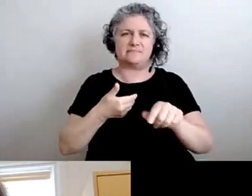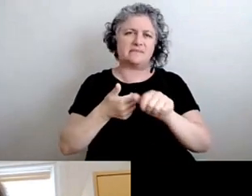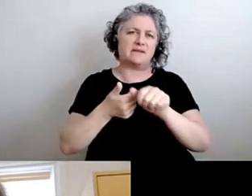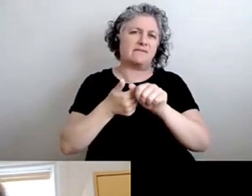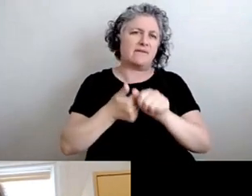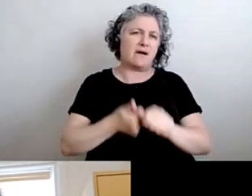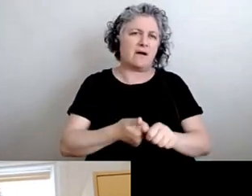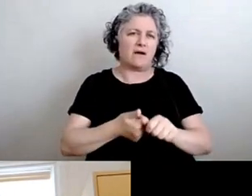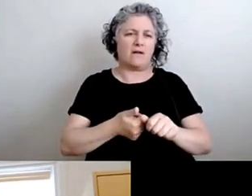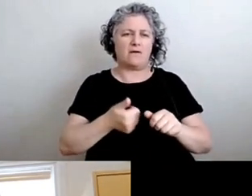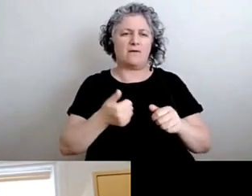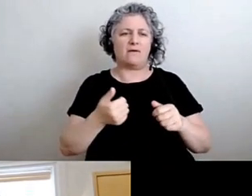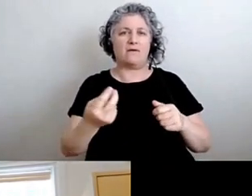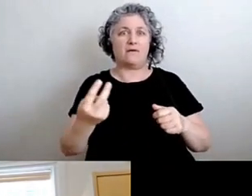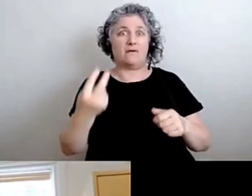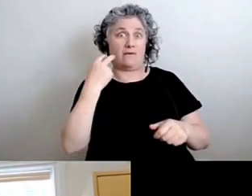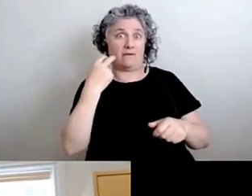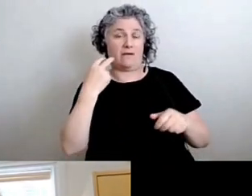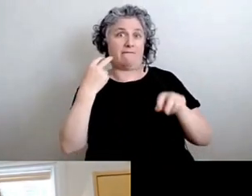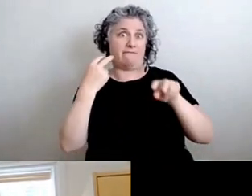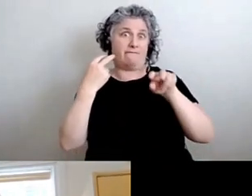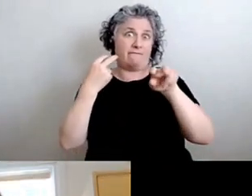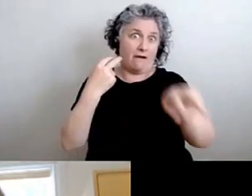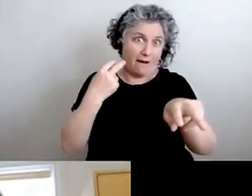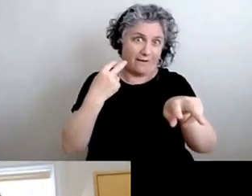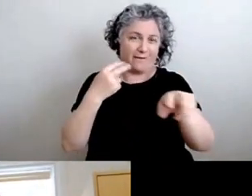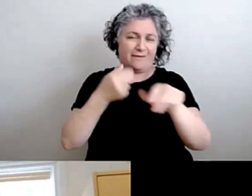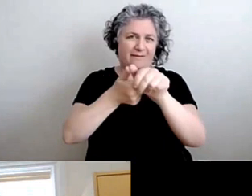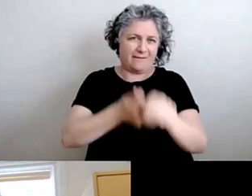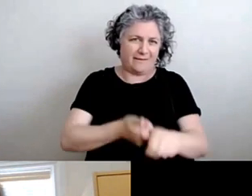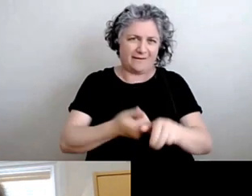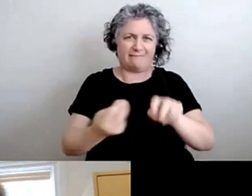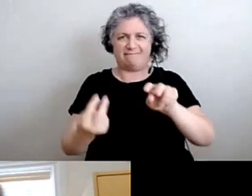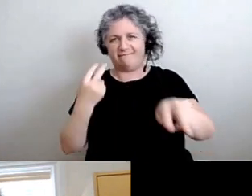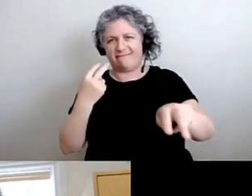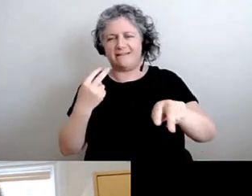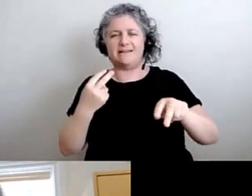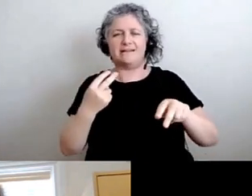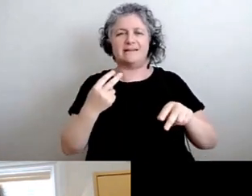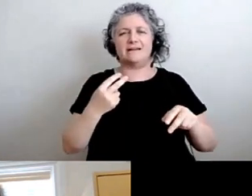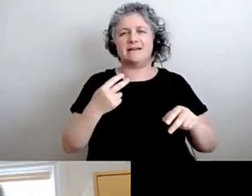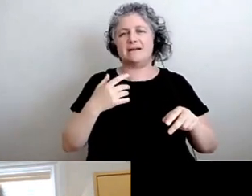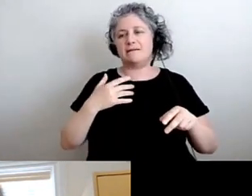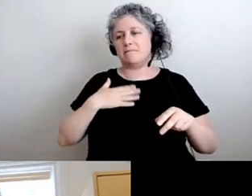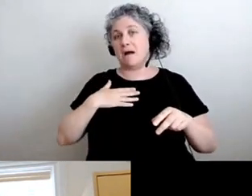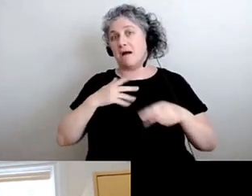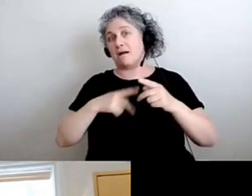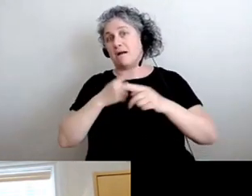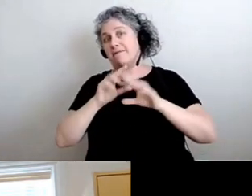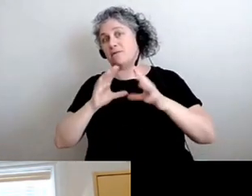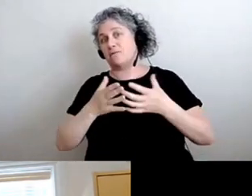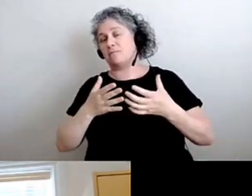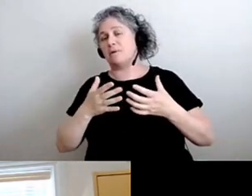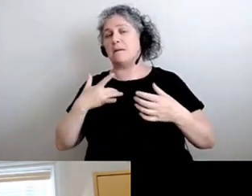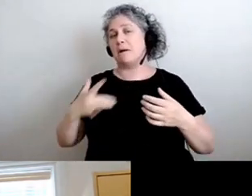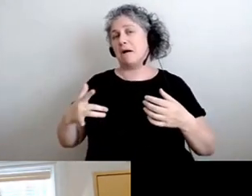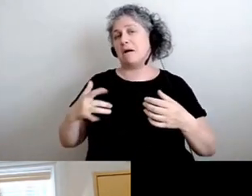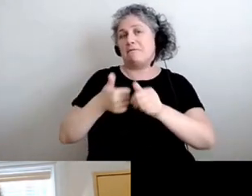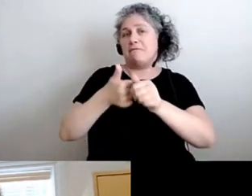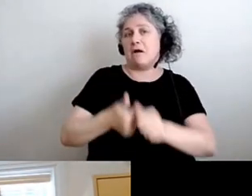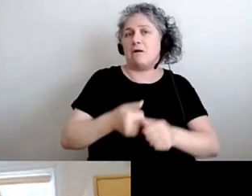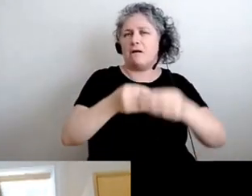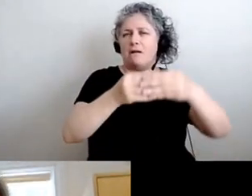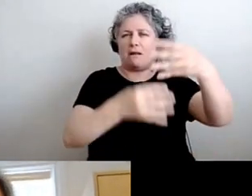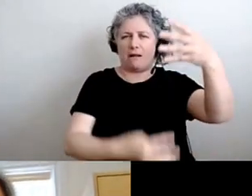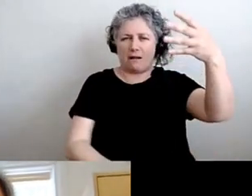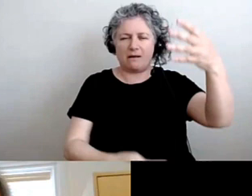sorry. It will give you lists of people who are normally followed by your type of groups. My screen